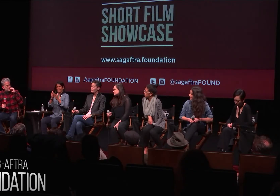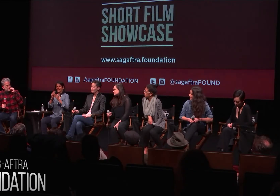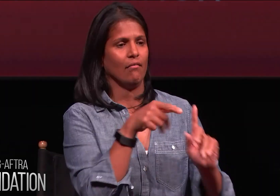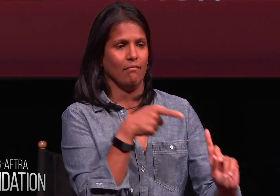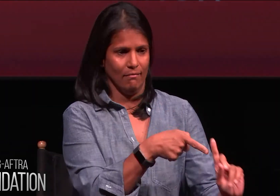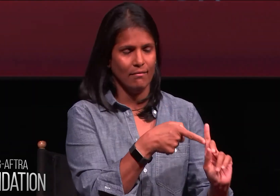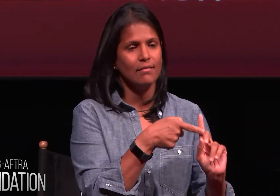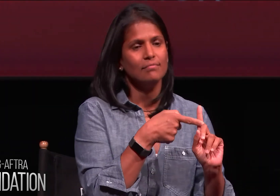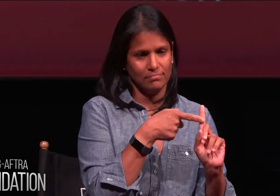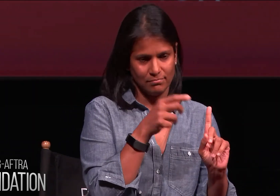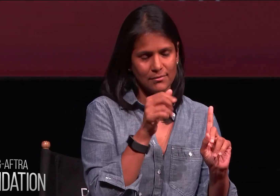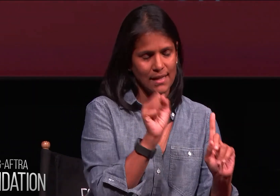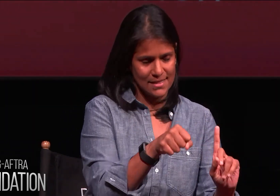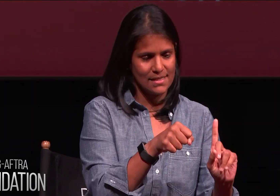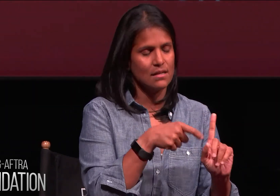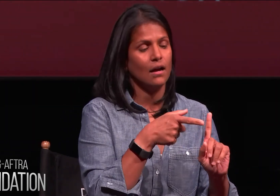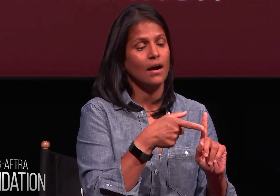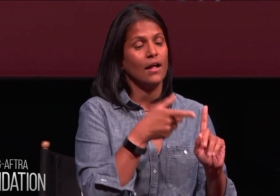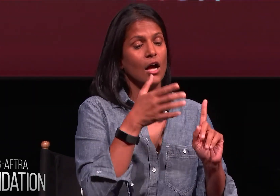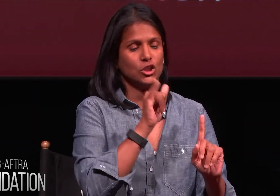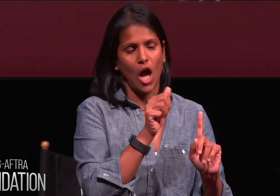It is the same lead character.